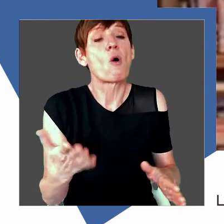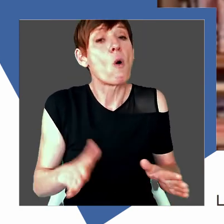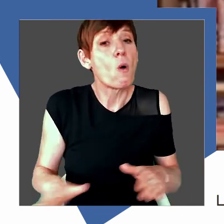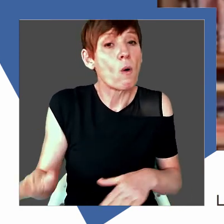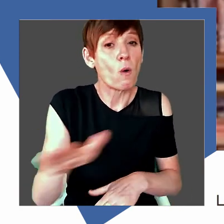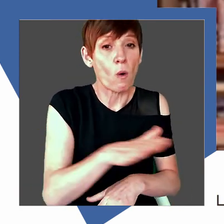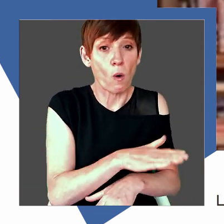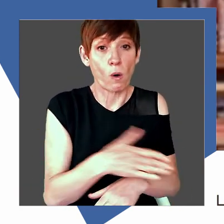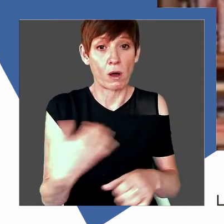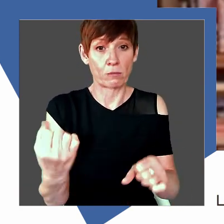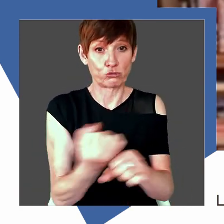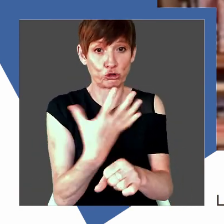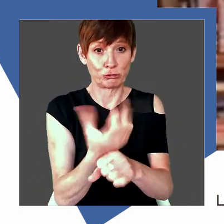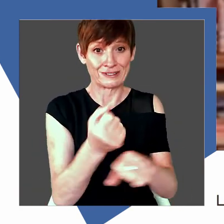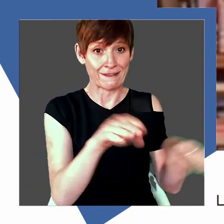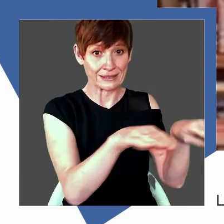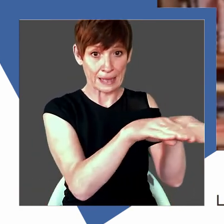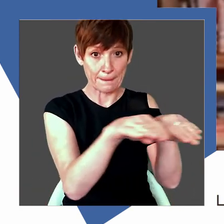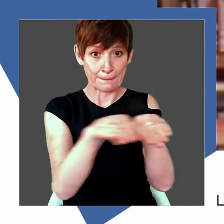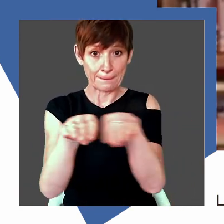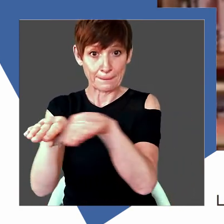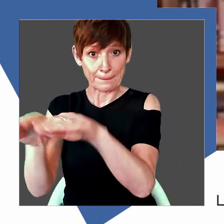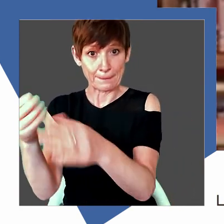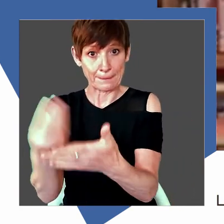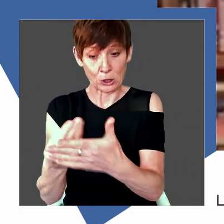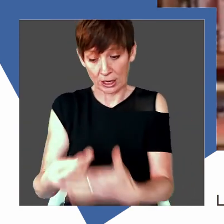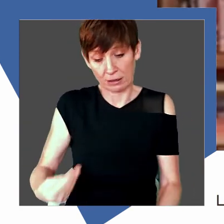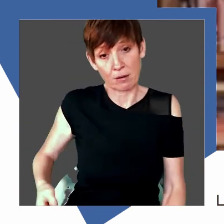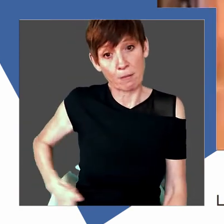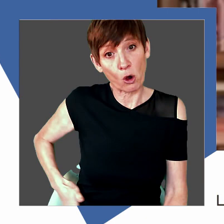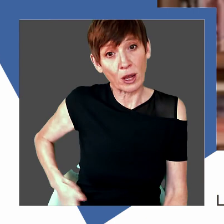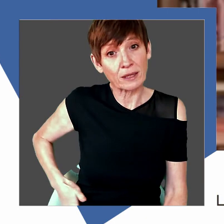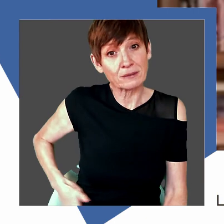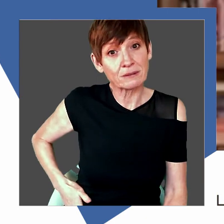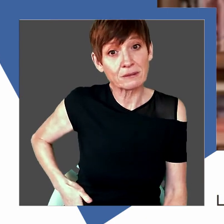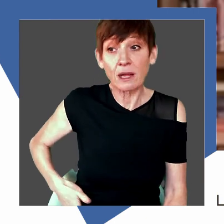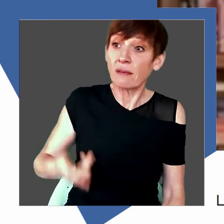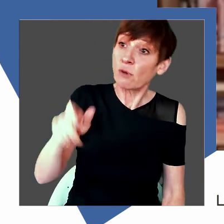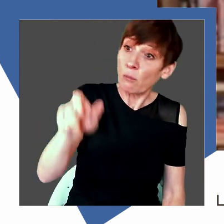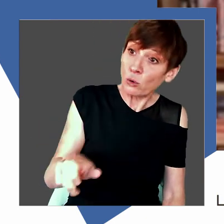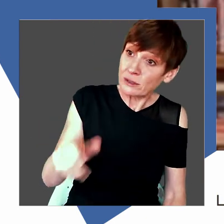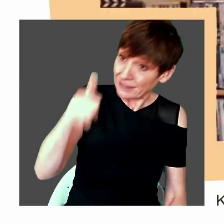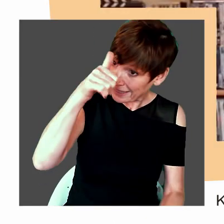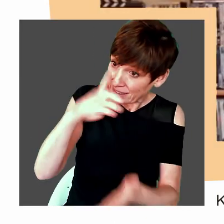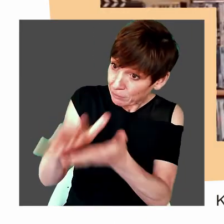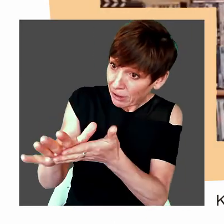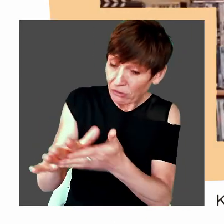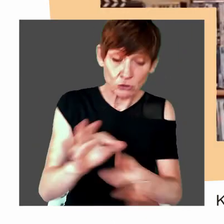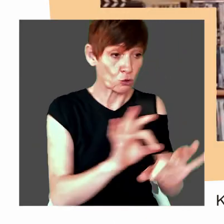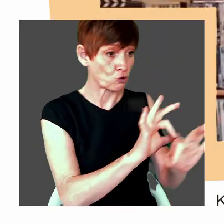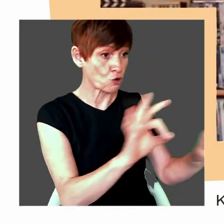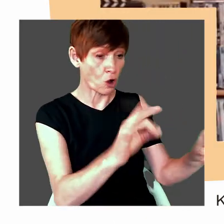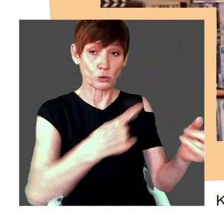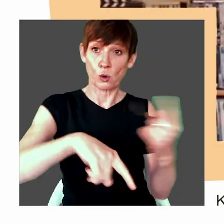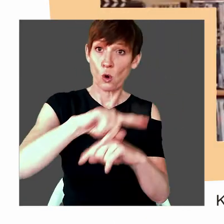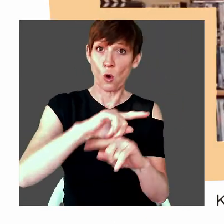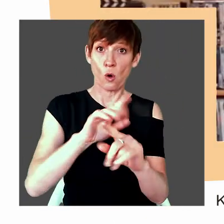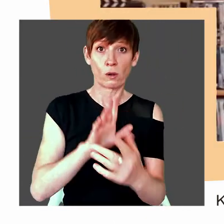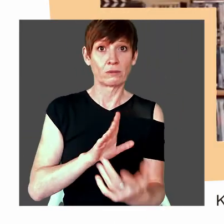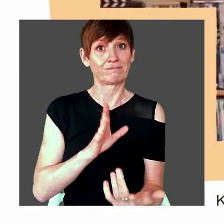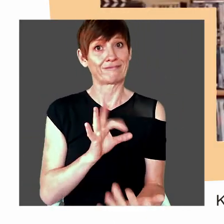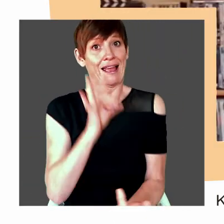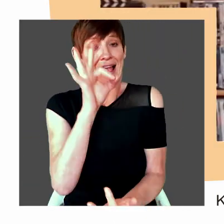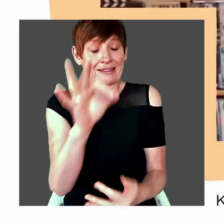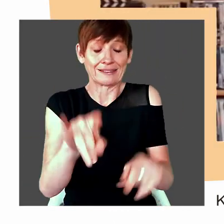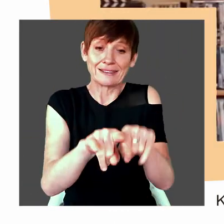money in this pocket than any other producer, just because they're somebody's experience. Everyone's still going to the same funding. And I think ideally you want to find